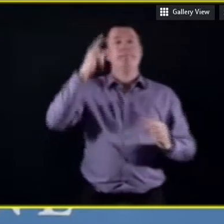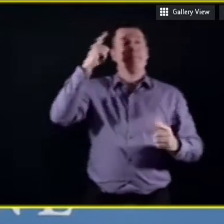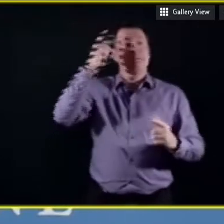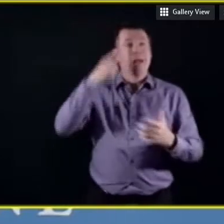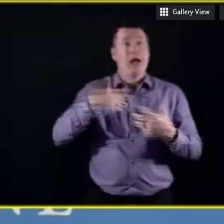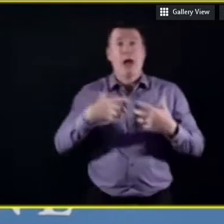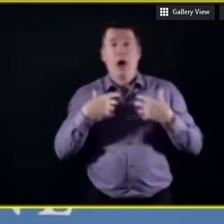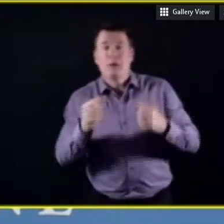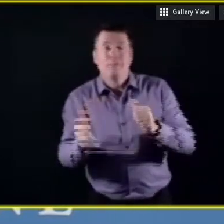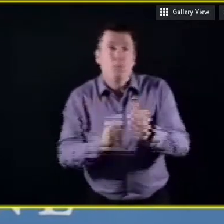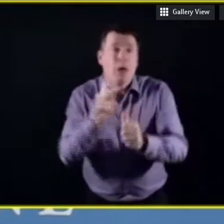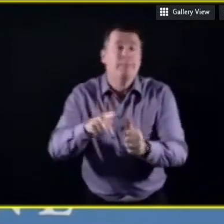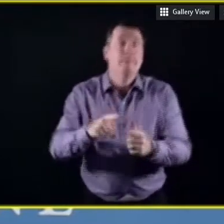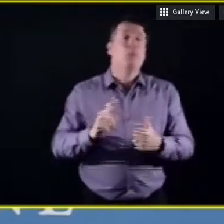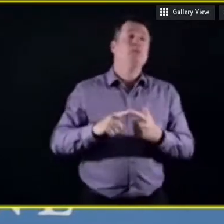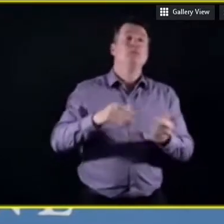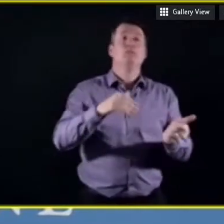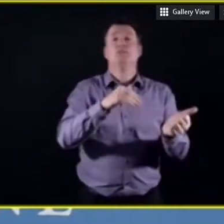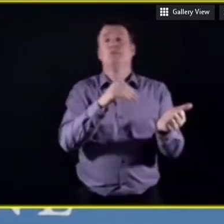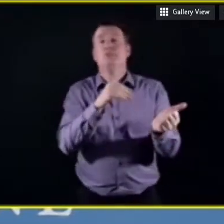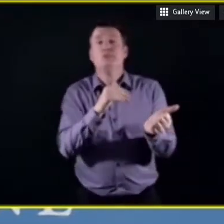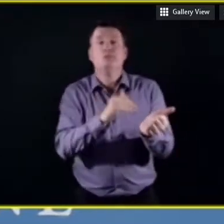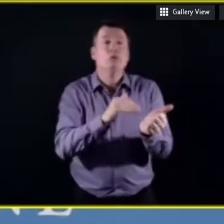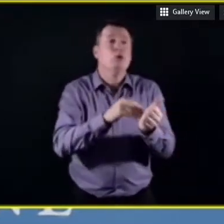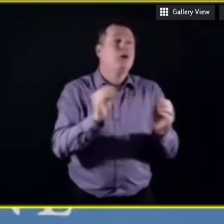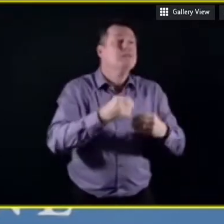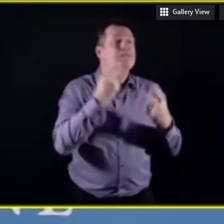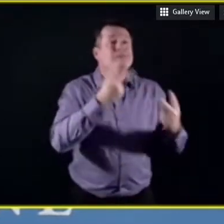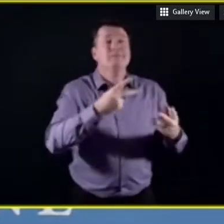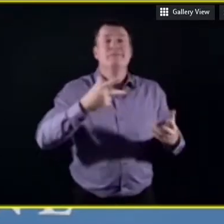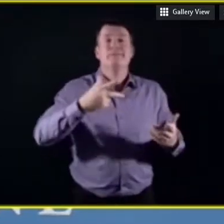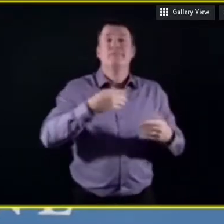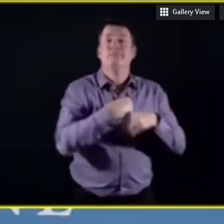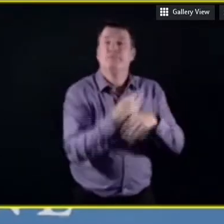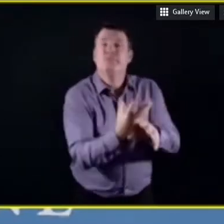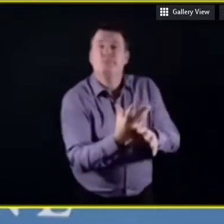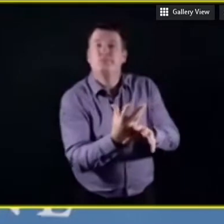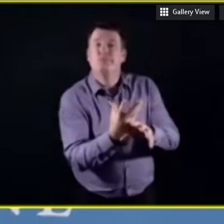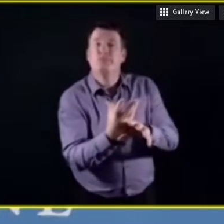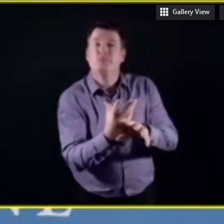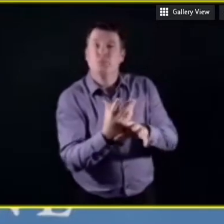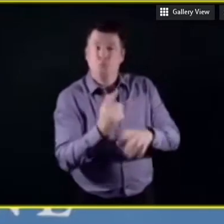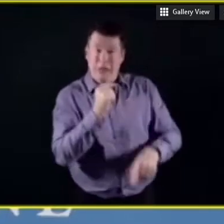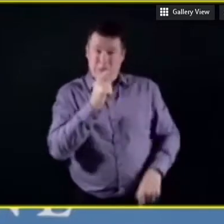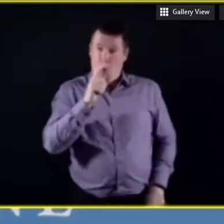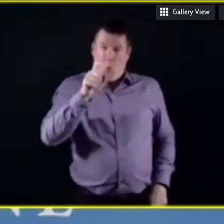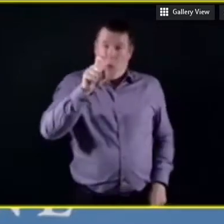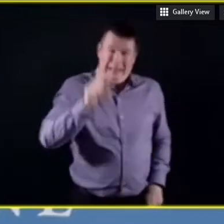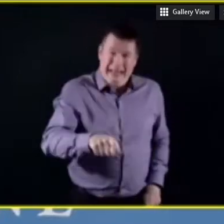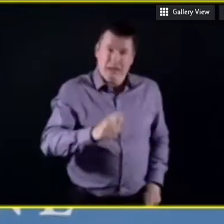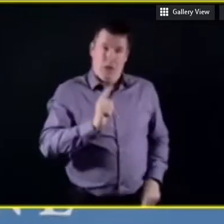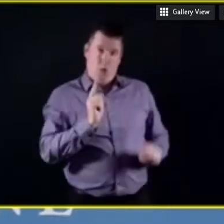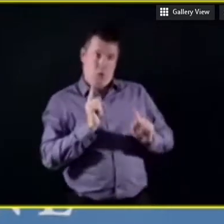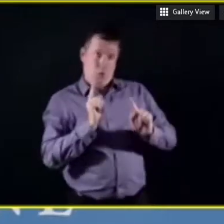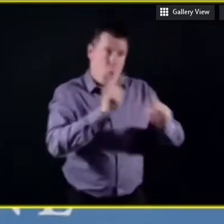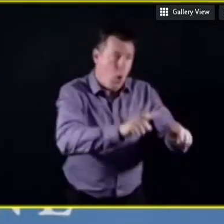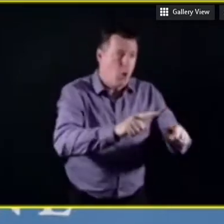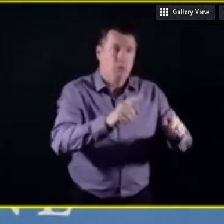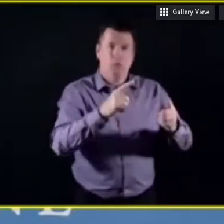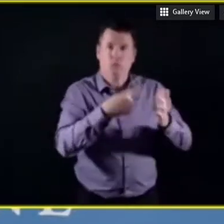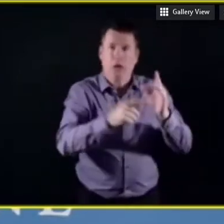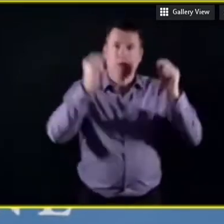to stay with us. We think patients like the convenience. We know that families, particularly in this time of